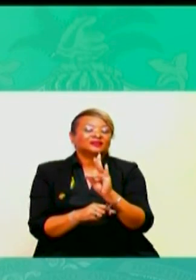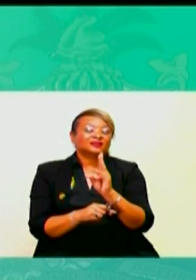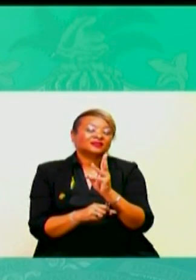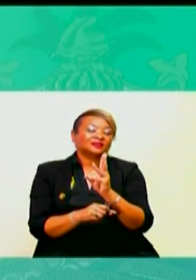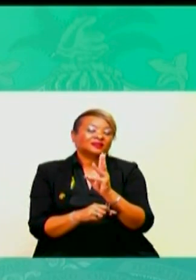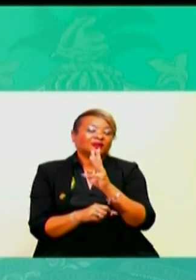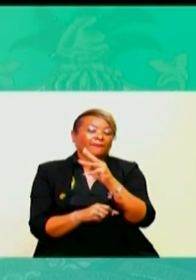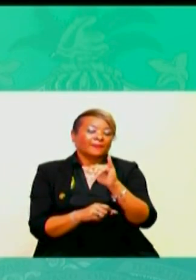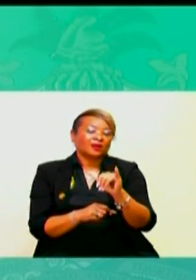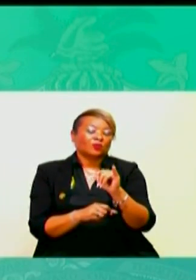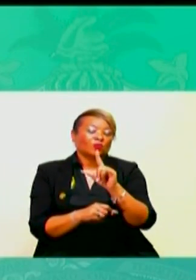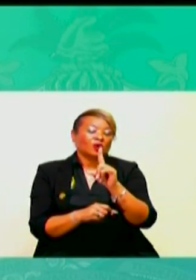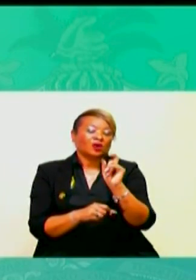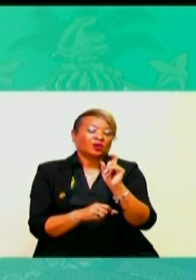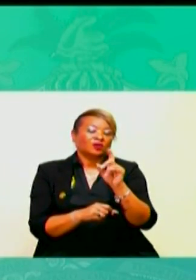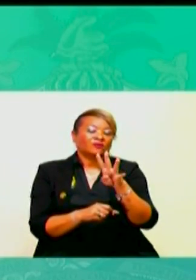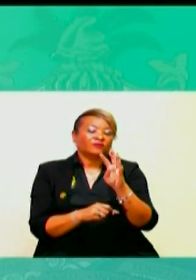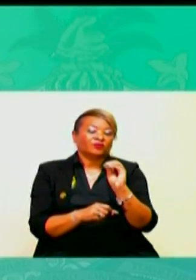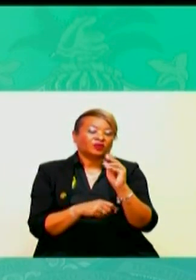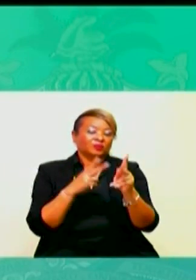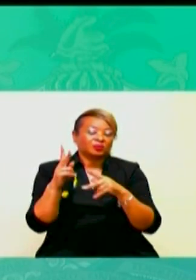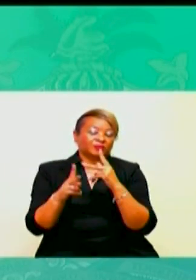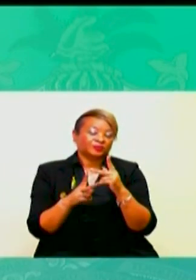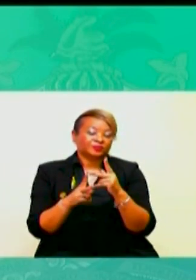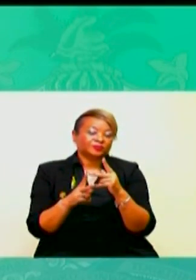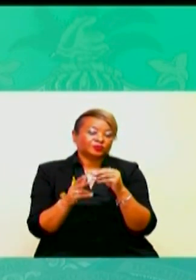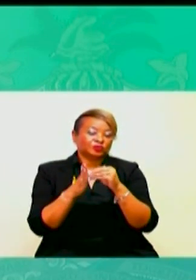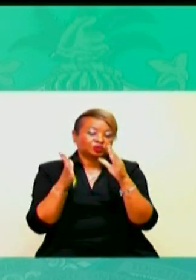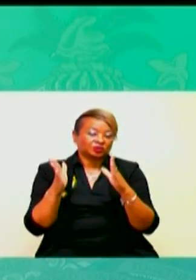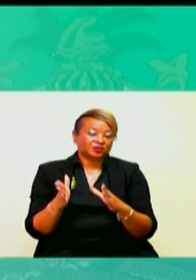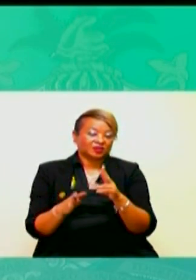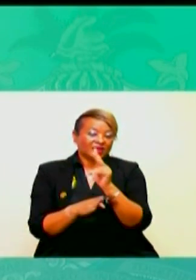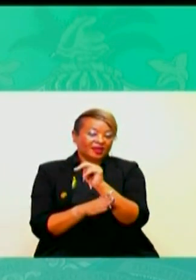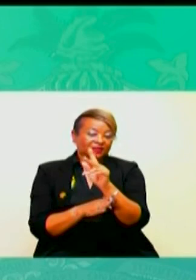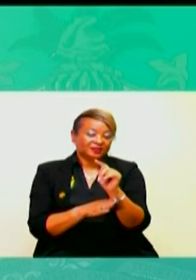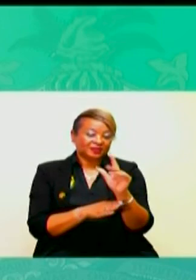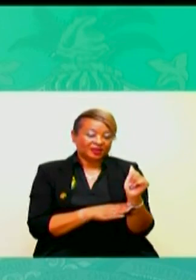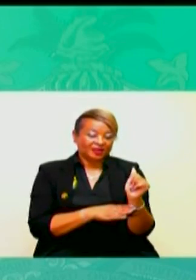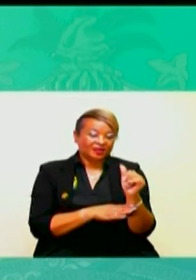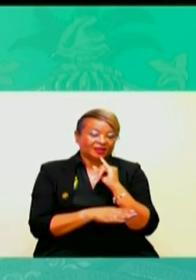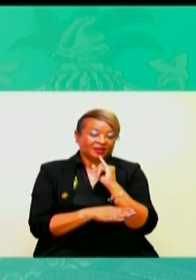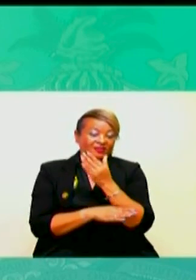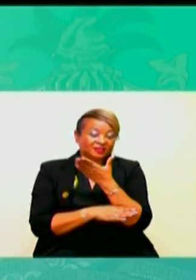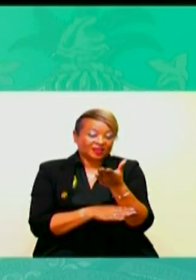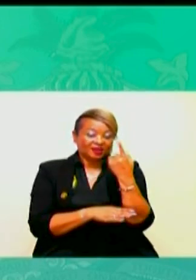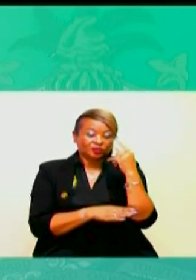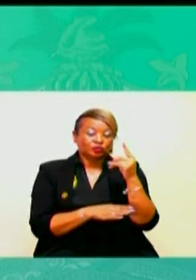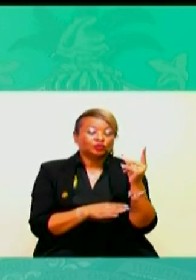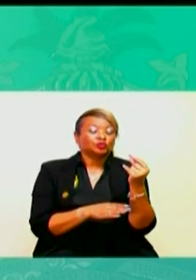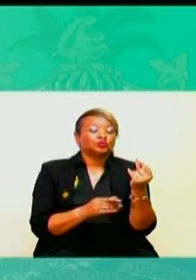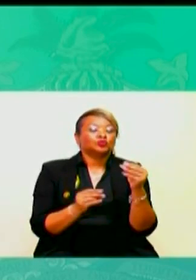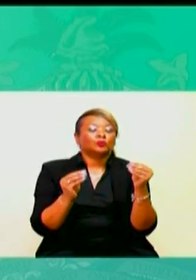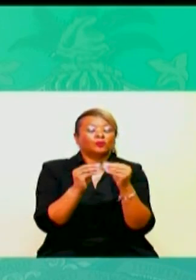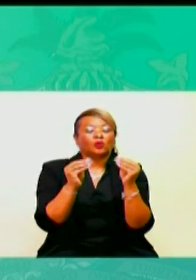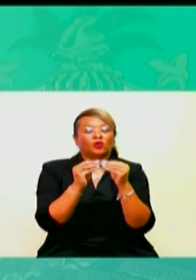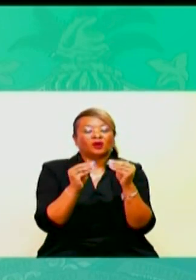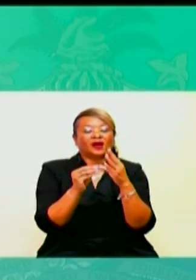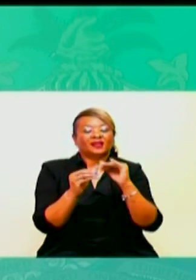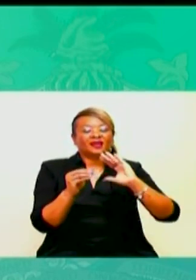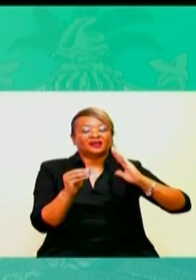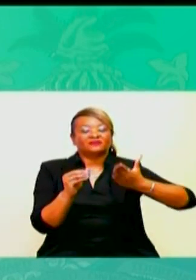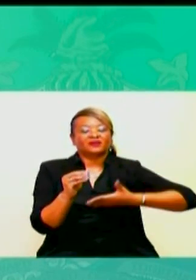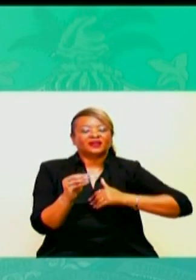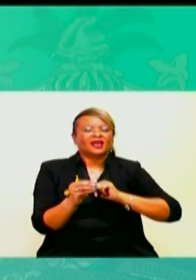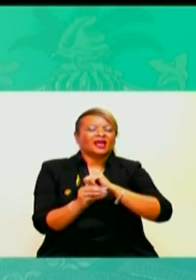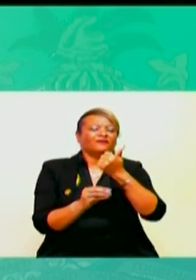140 persons. Madam Speaker, the National Training Agency is there to do more. And I invite